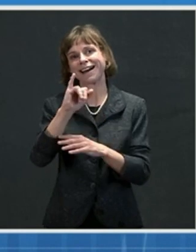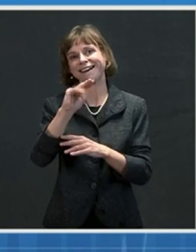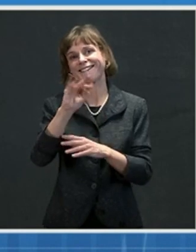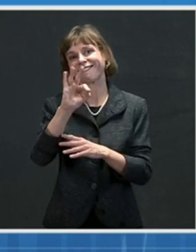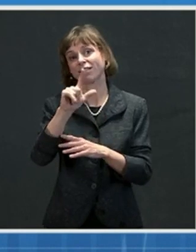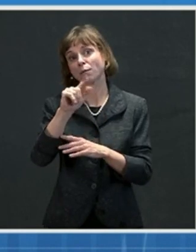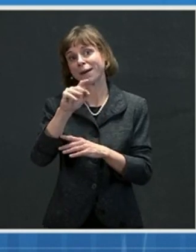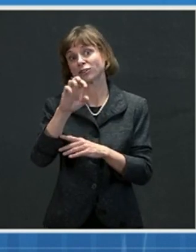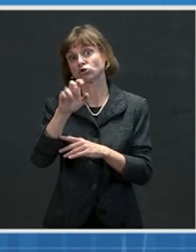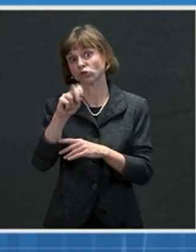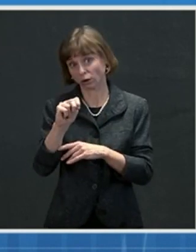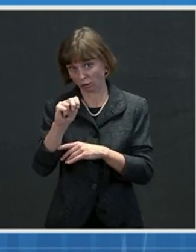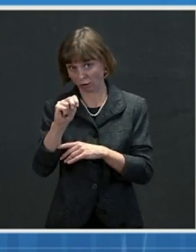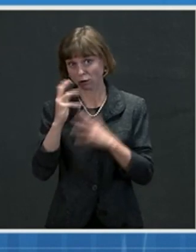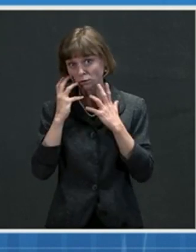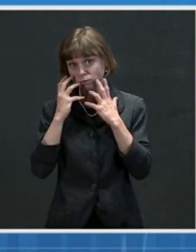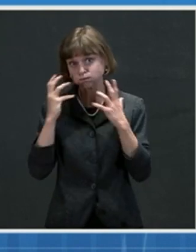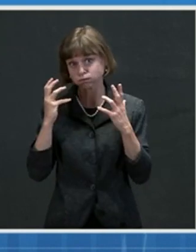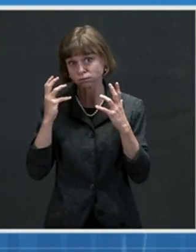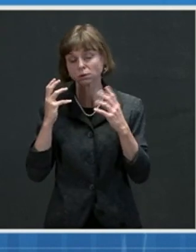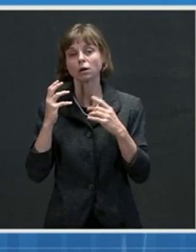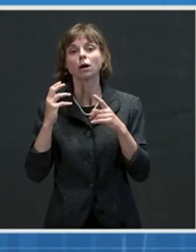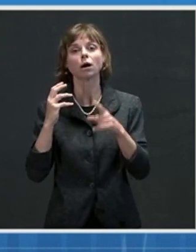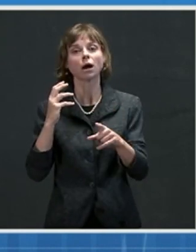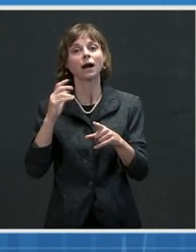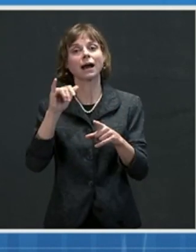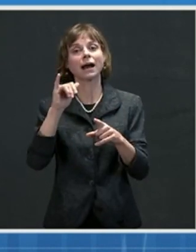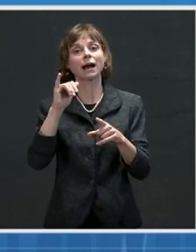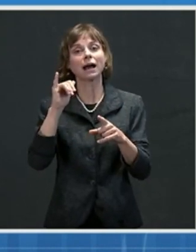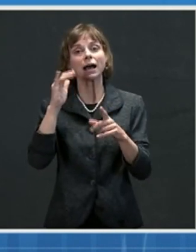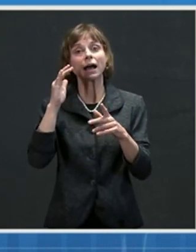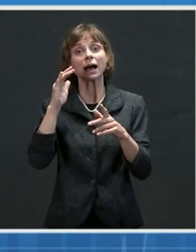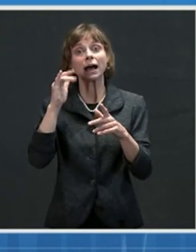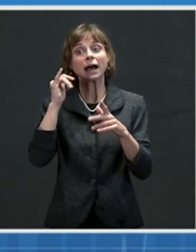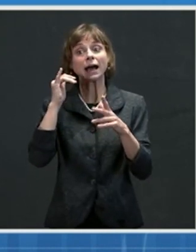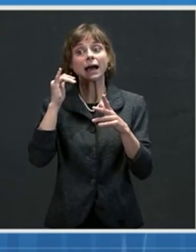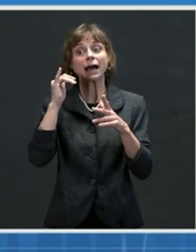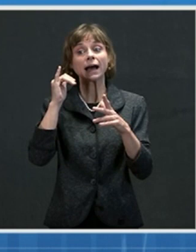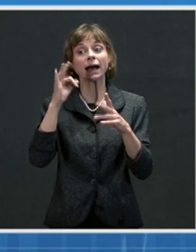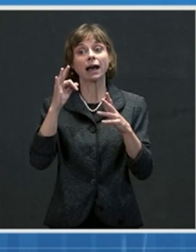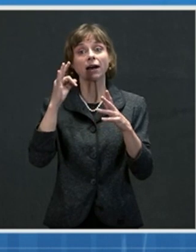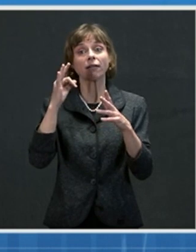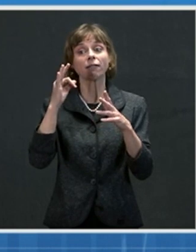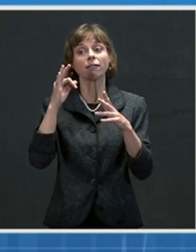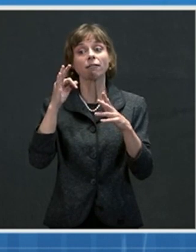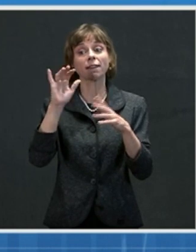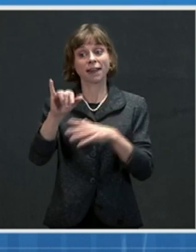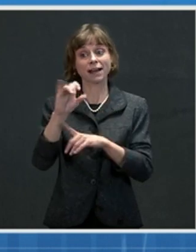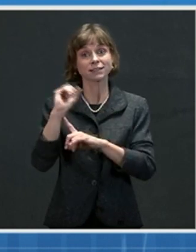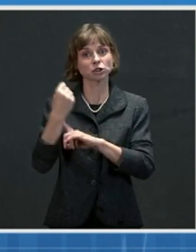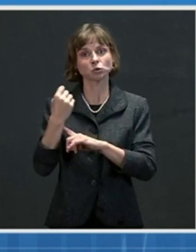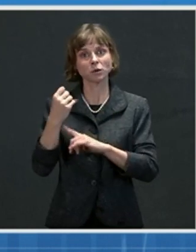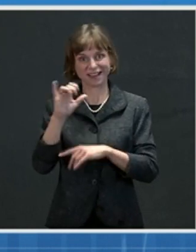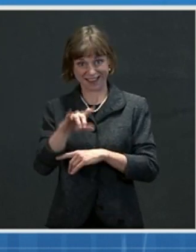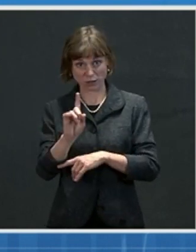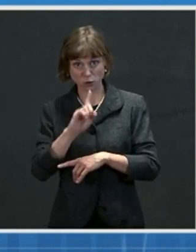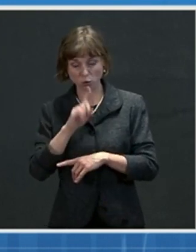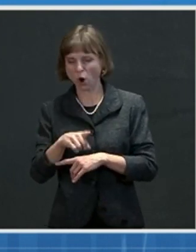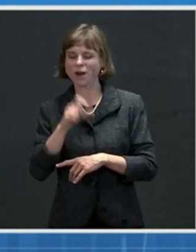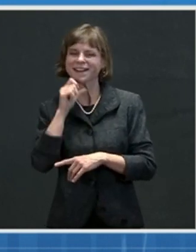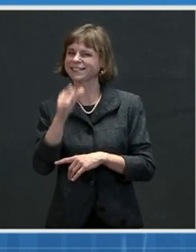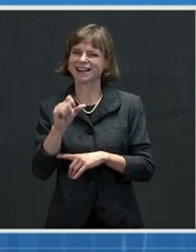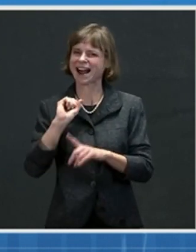inflammation, that under those circumstances, if that's where you are, there is not a safety issue with regard